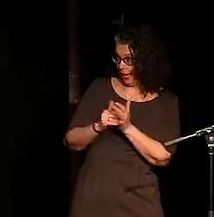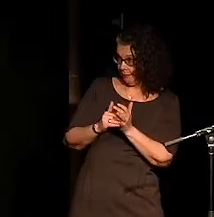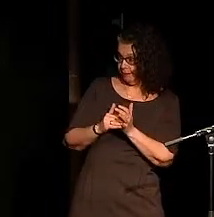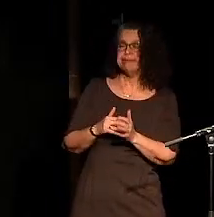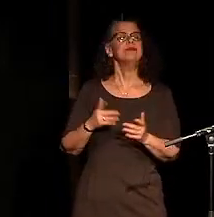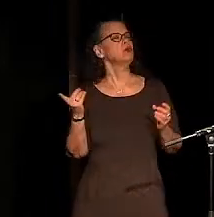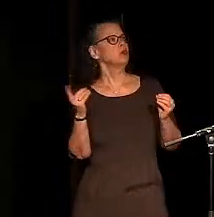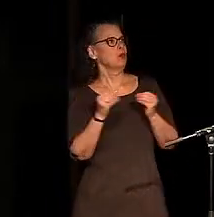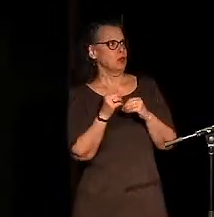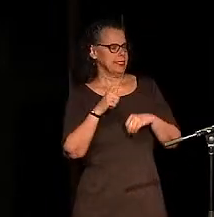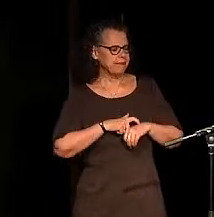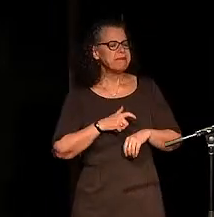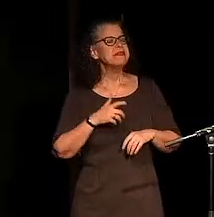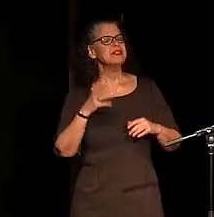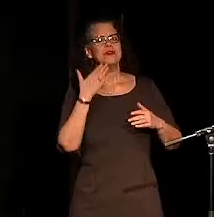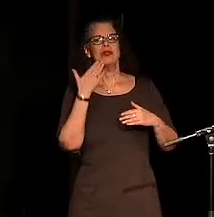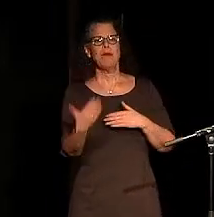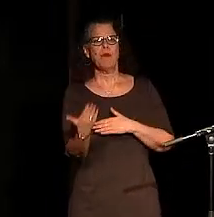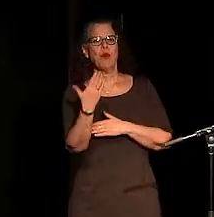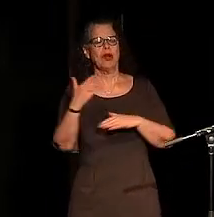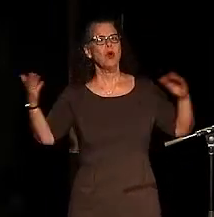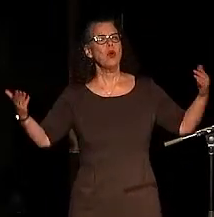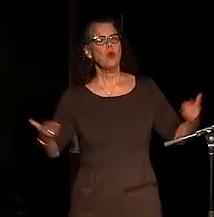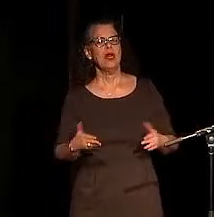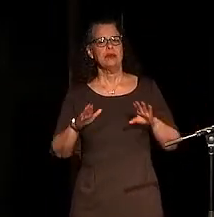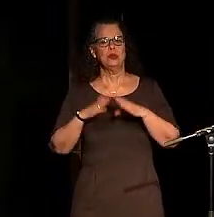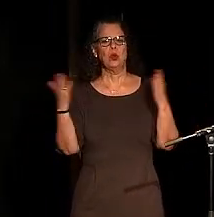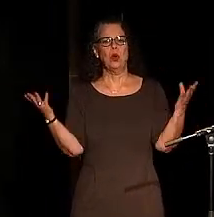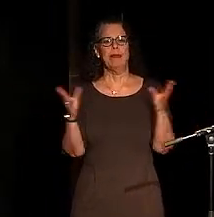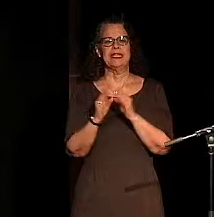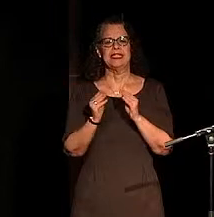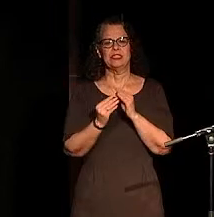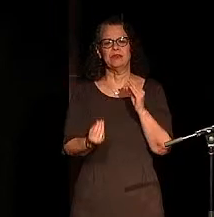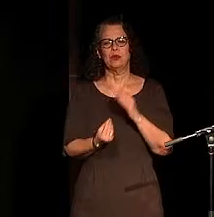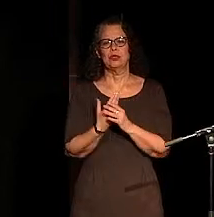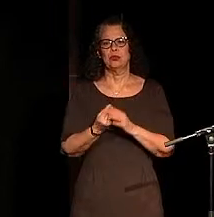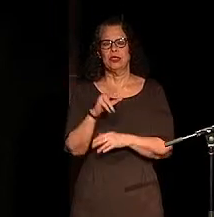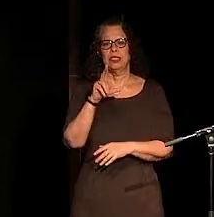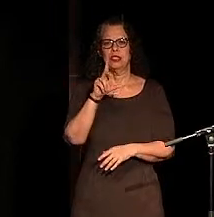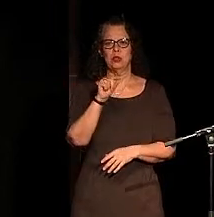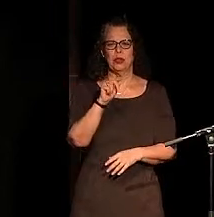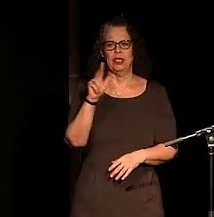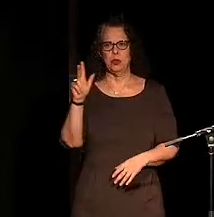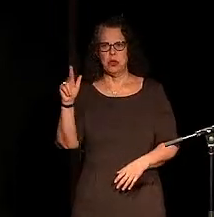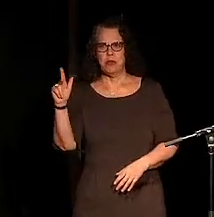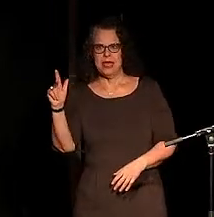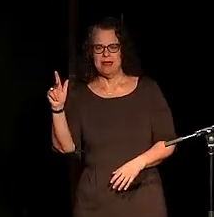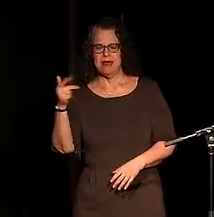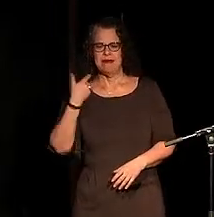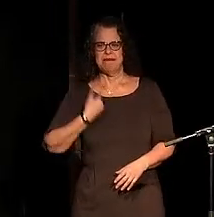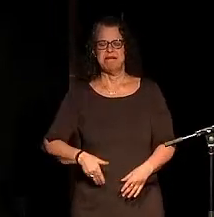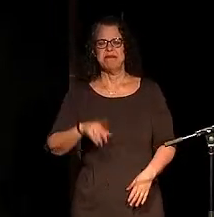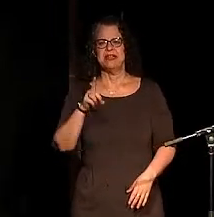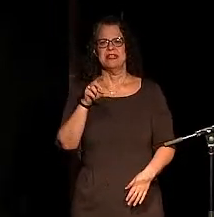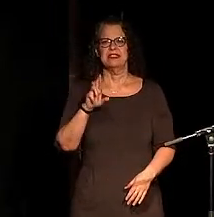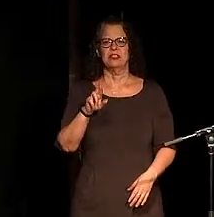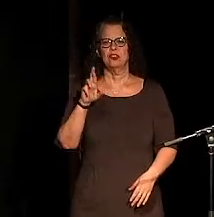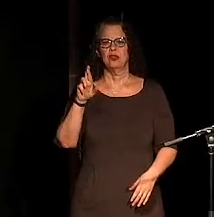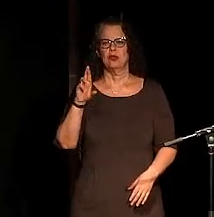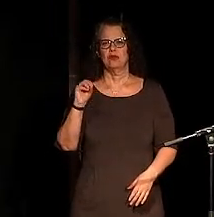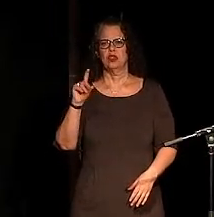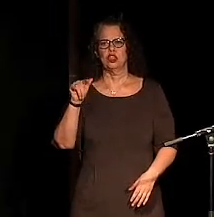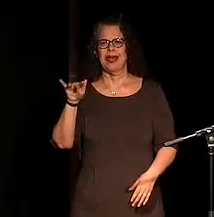One more time. Good morning and welcome to opening sessions for spring 2023. I am Dr. Rochelle